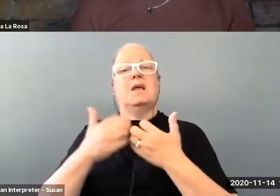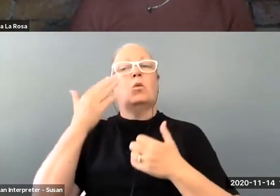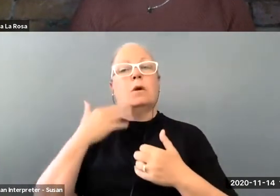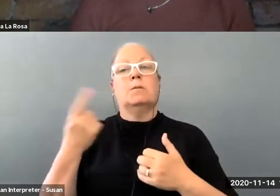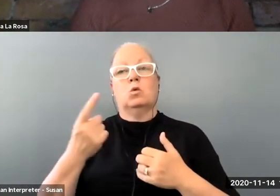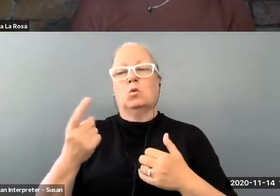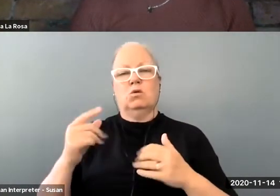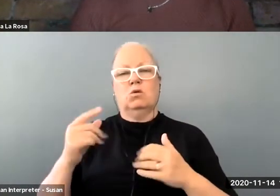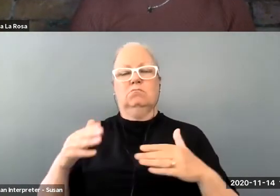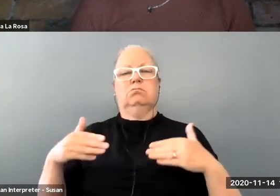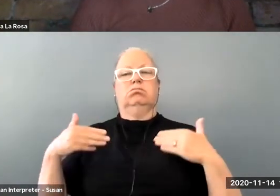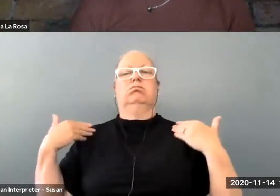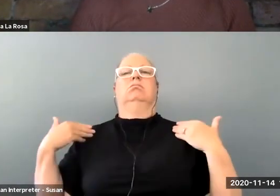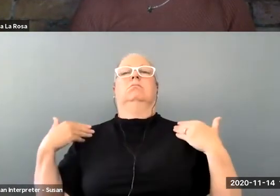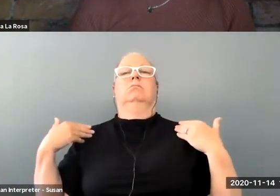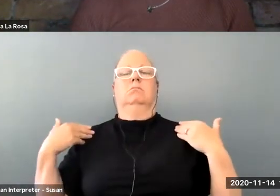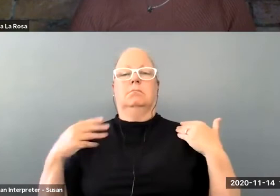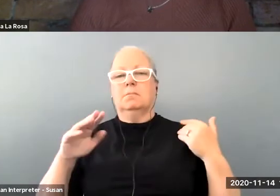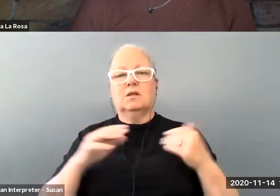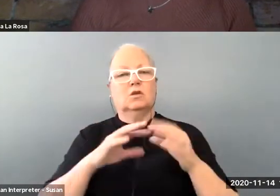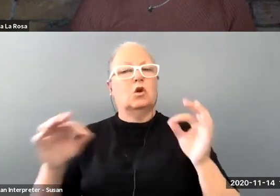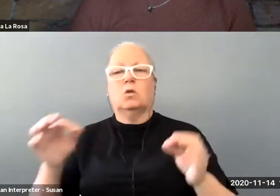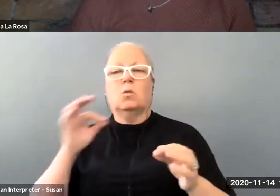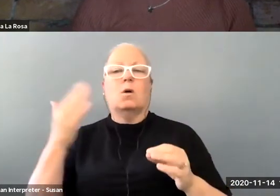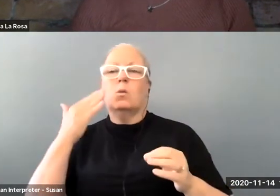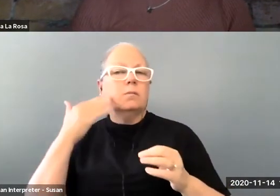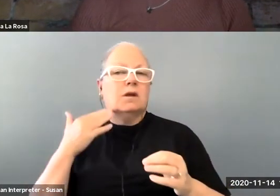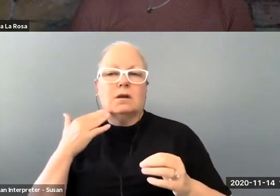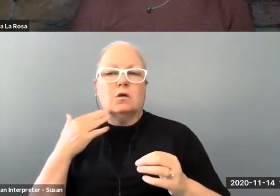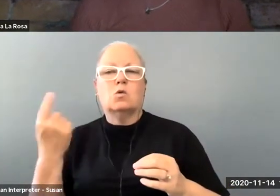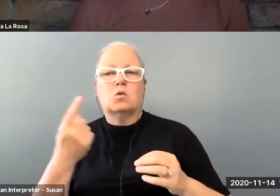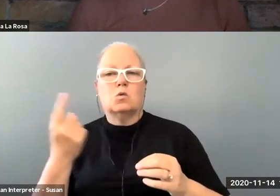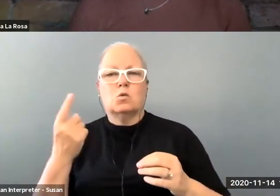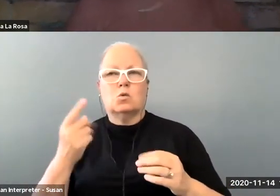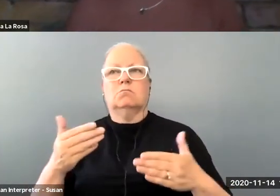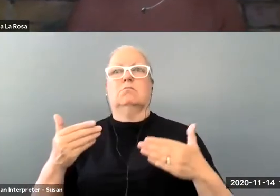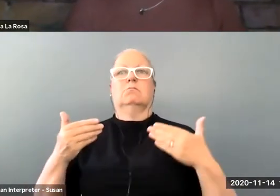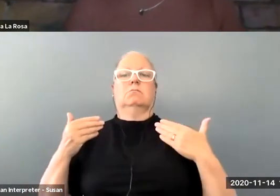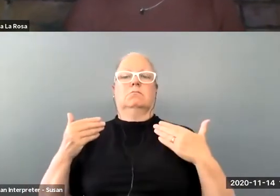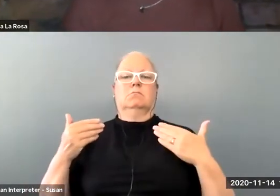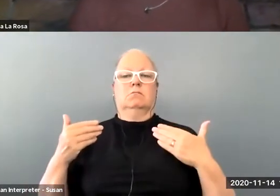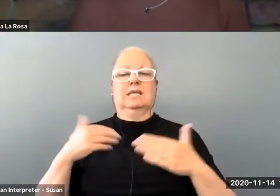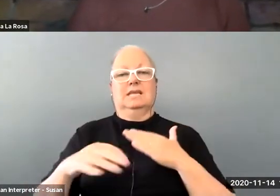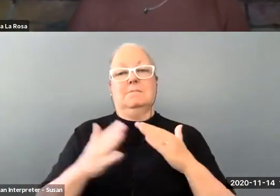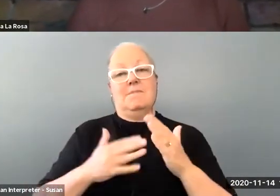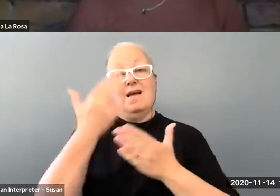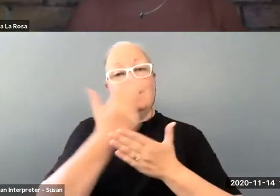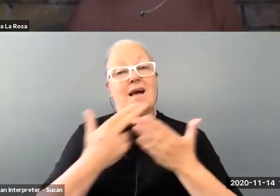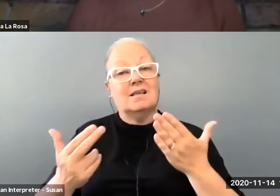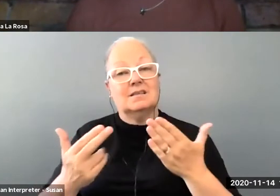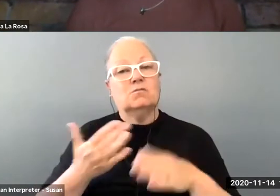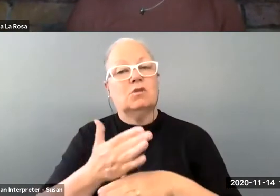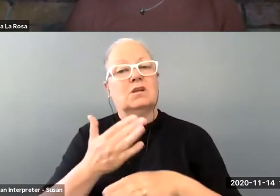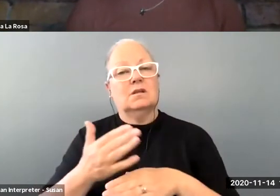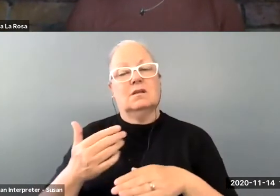behind, and it's not the white women that are left behind. And I think for me, in my arts practice, I was